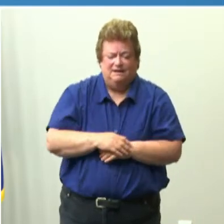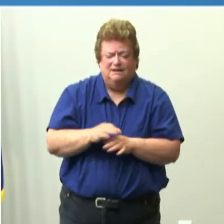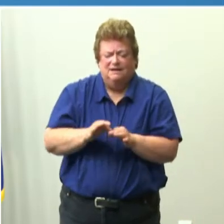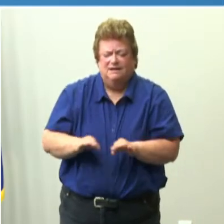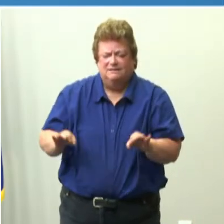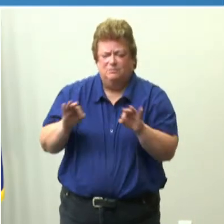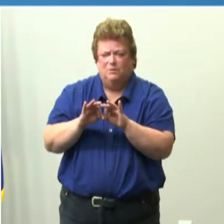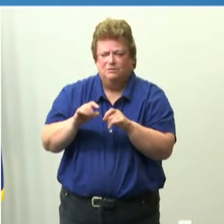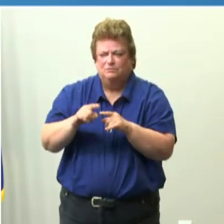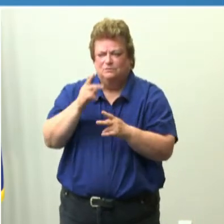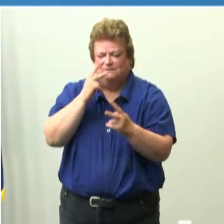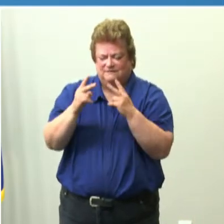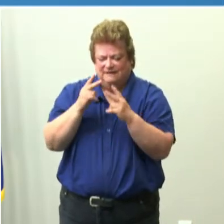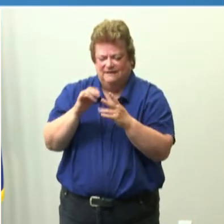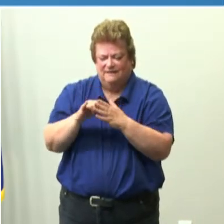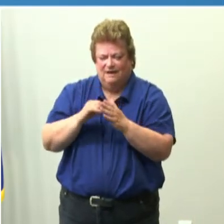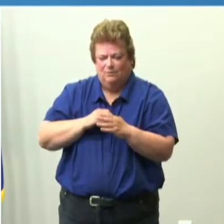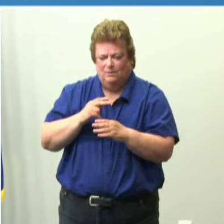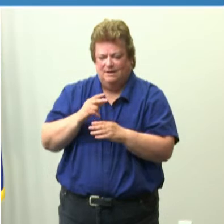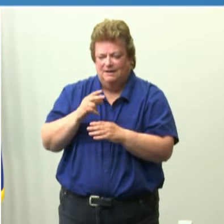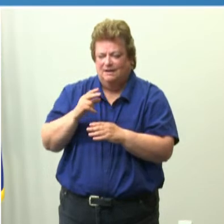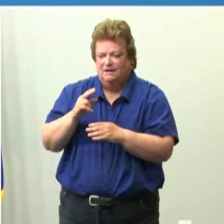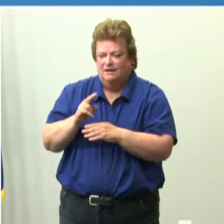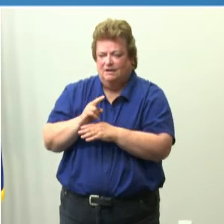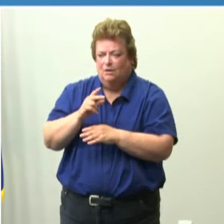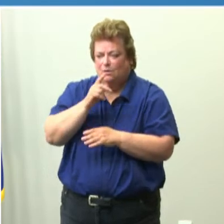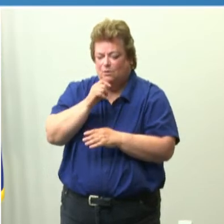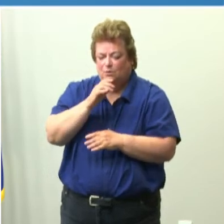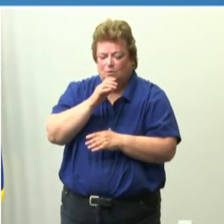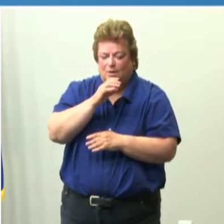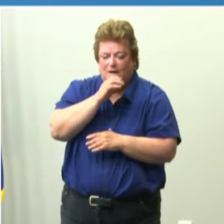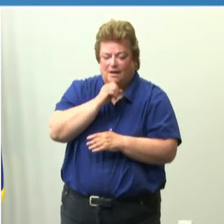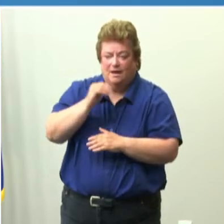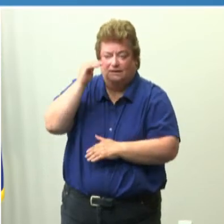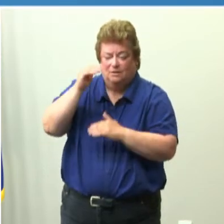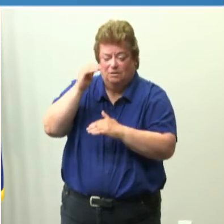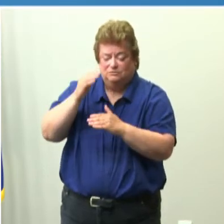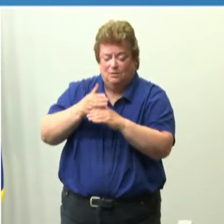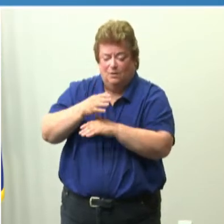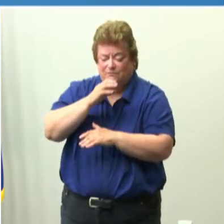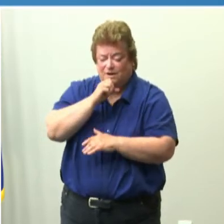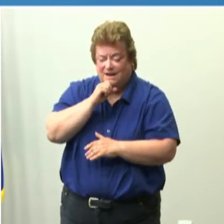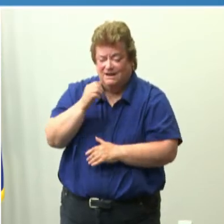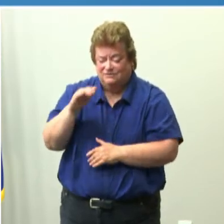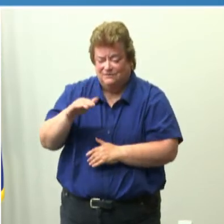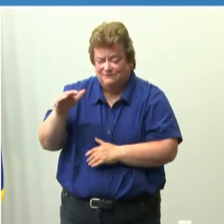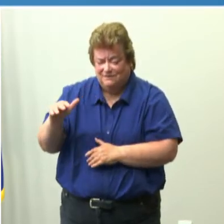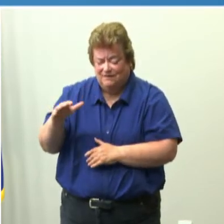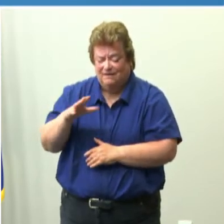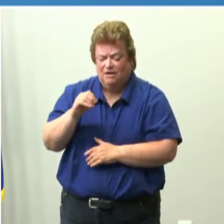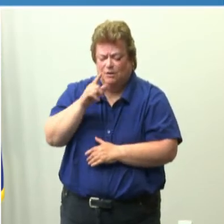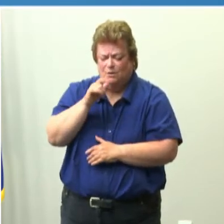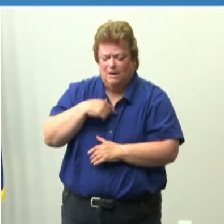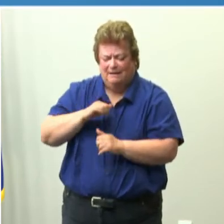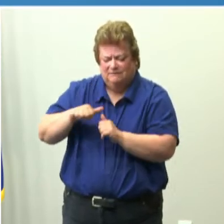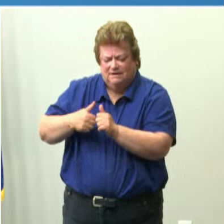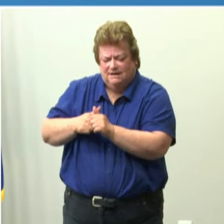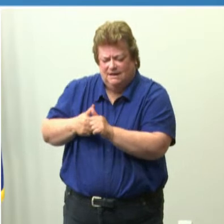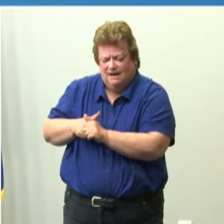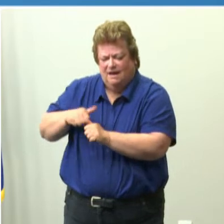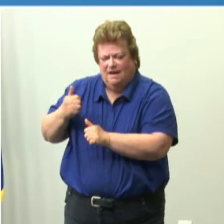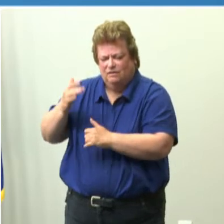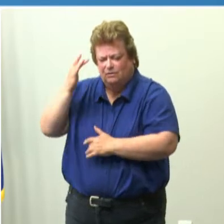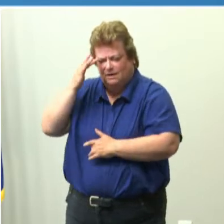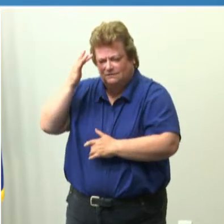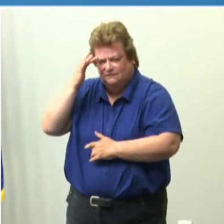these groups wear masks: adults over age 65, those with underlying health conditions, and other populations